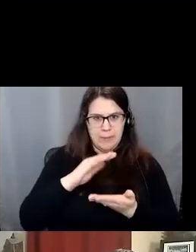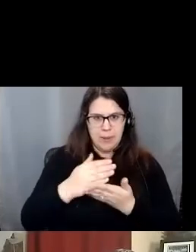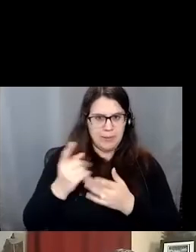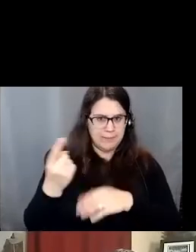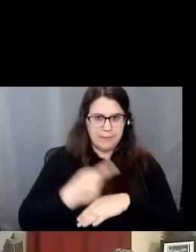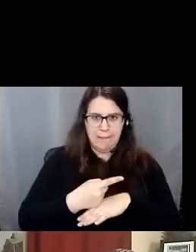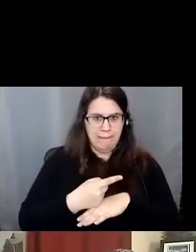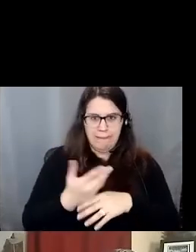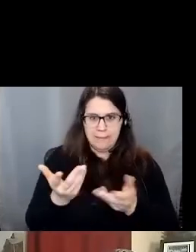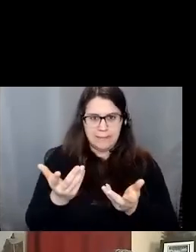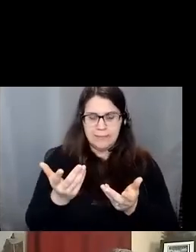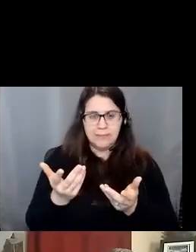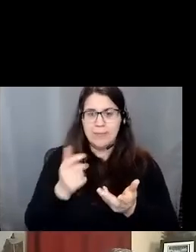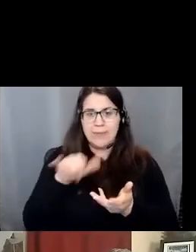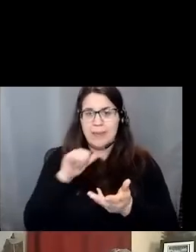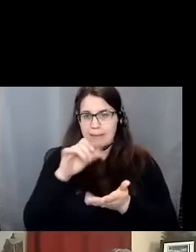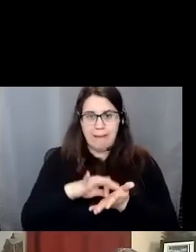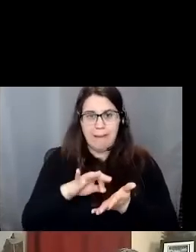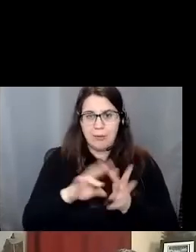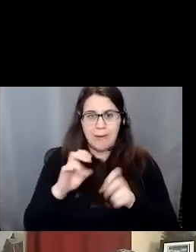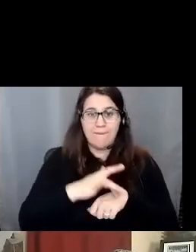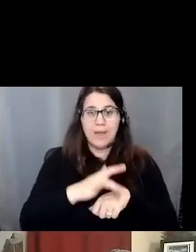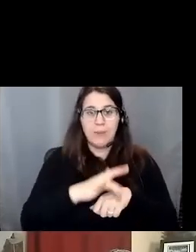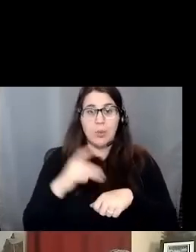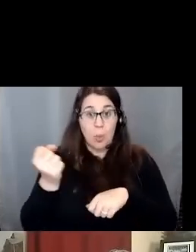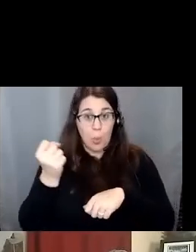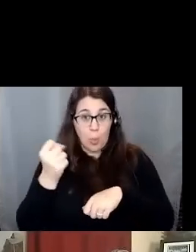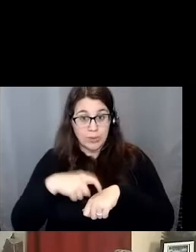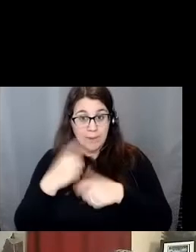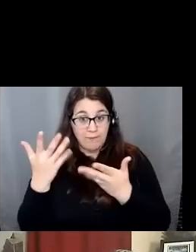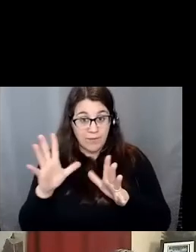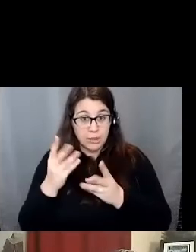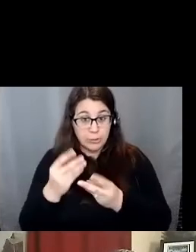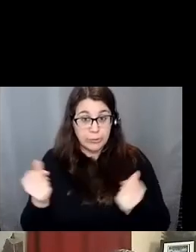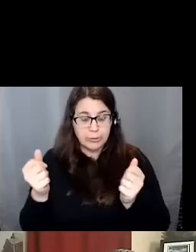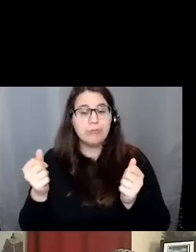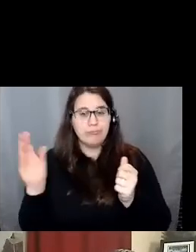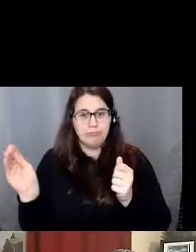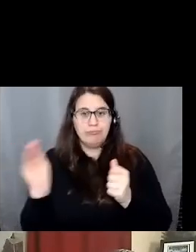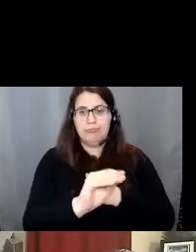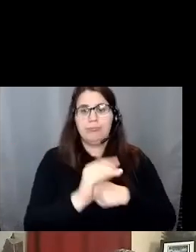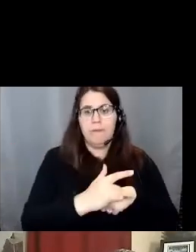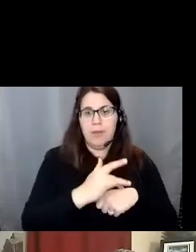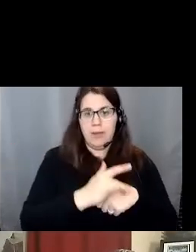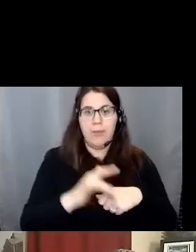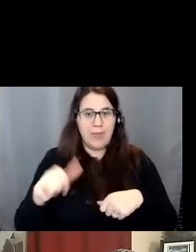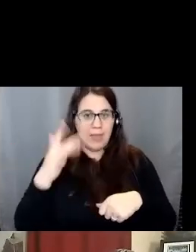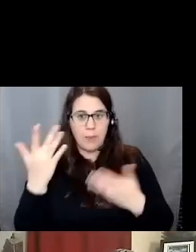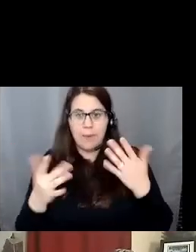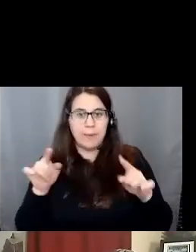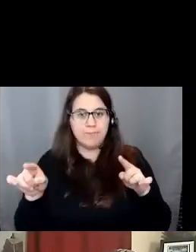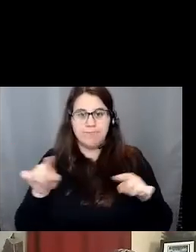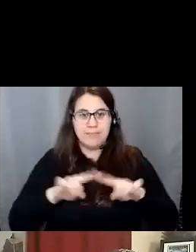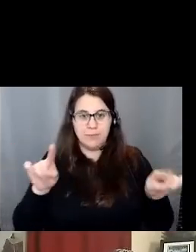So that would not be counted in available until that hold period has passed. So that's why these 2 numbers could be different.